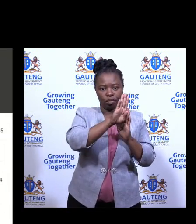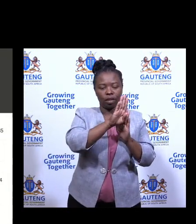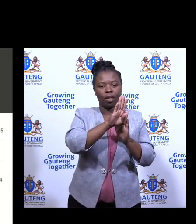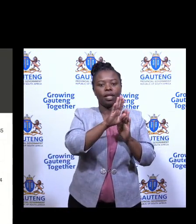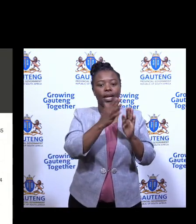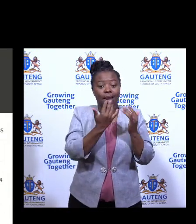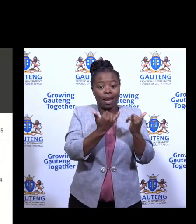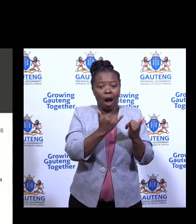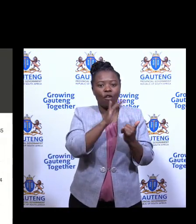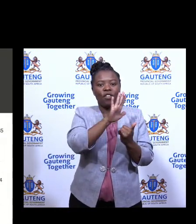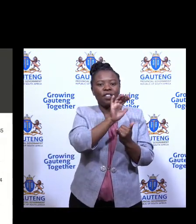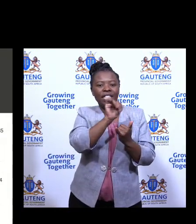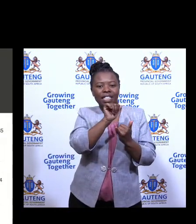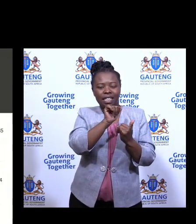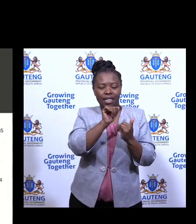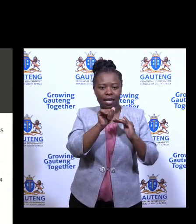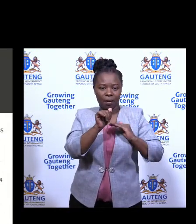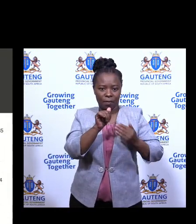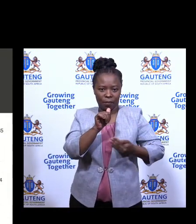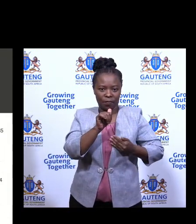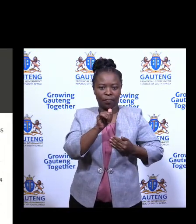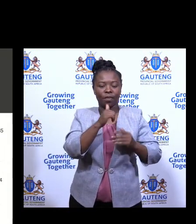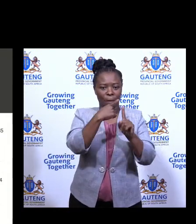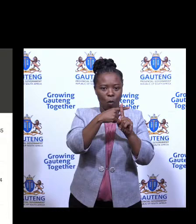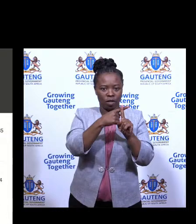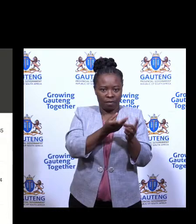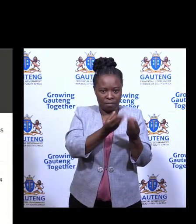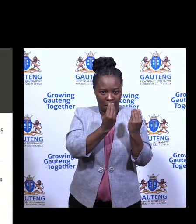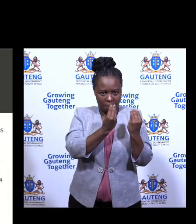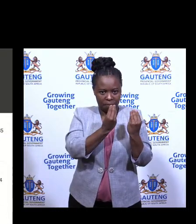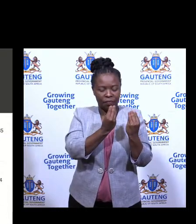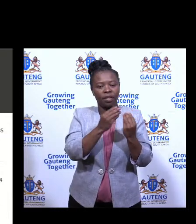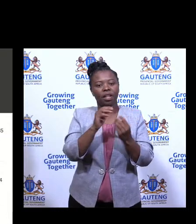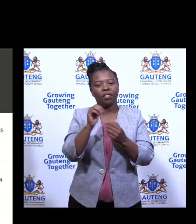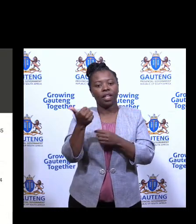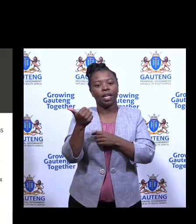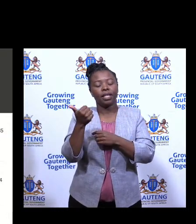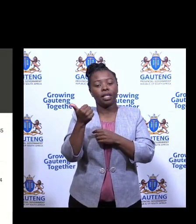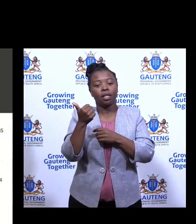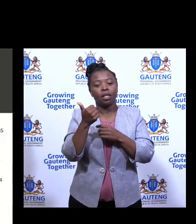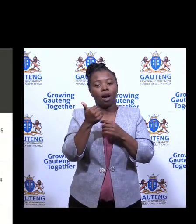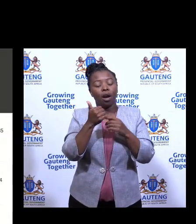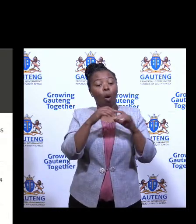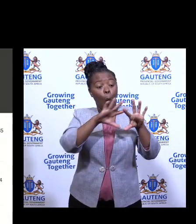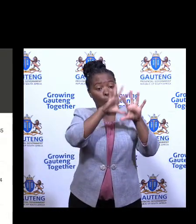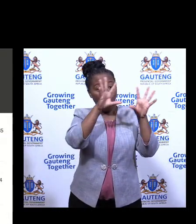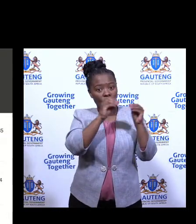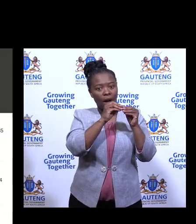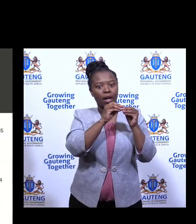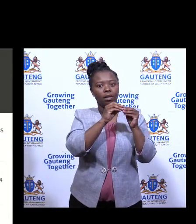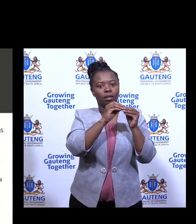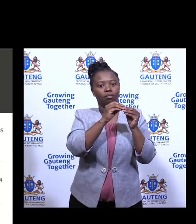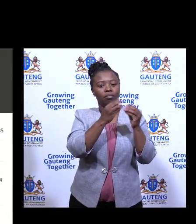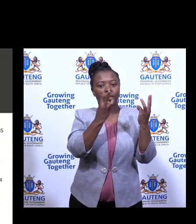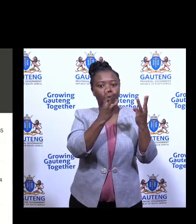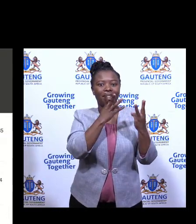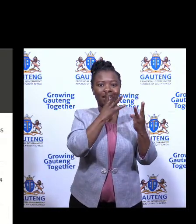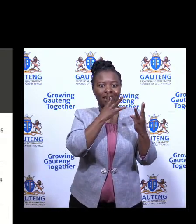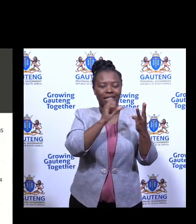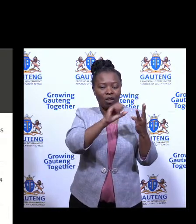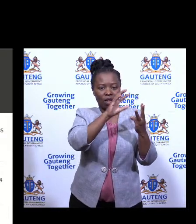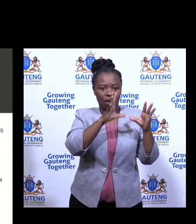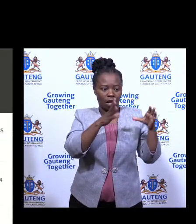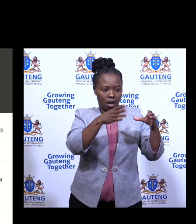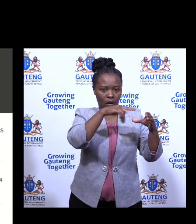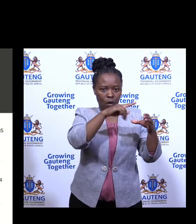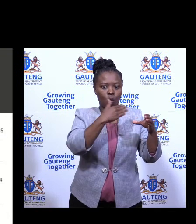about 56% females testing positive. Around 51% of our population overall is female, and that number has stayed